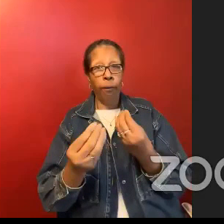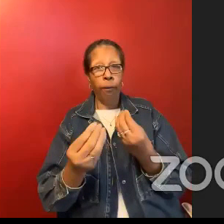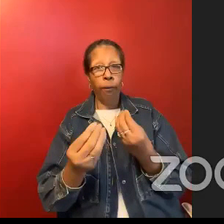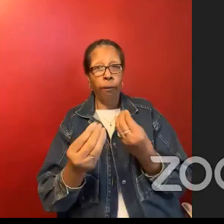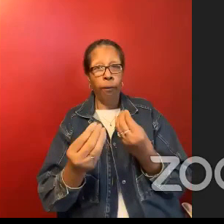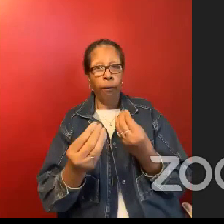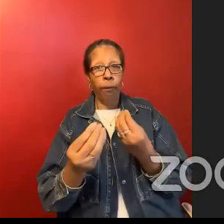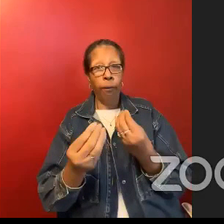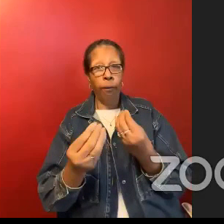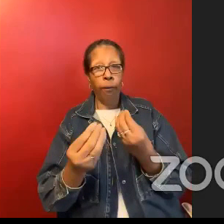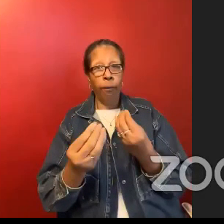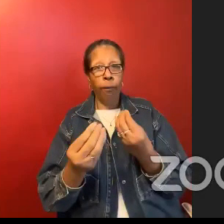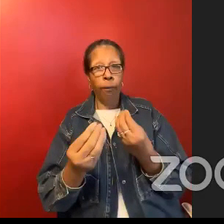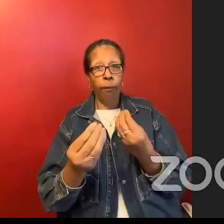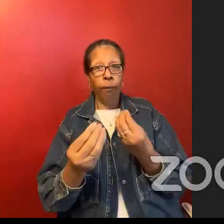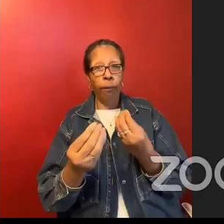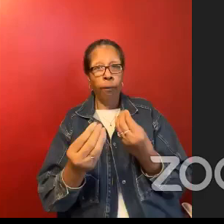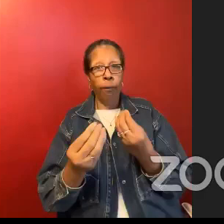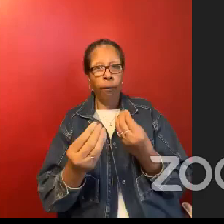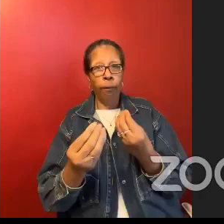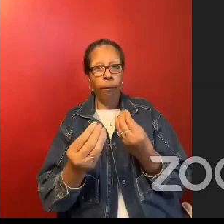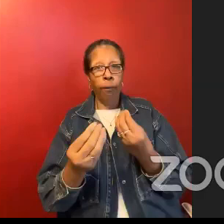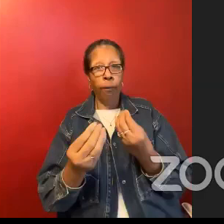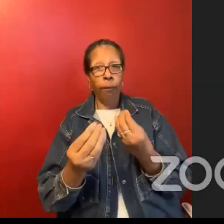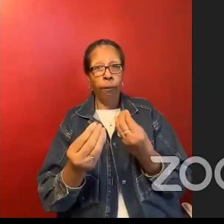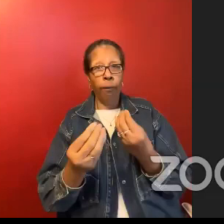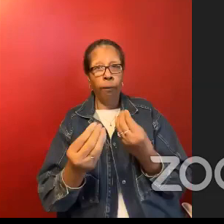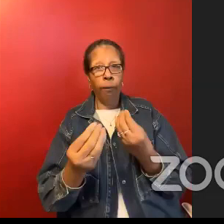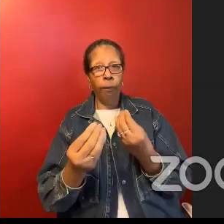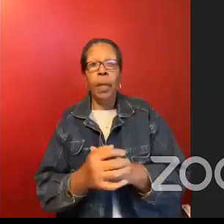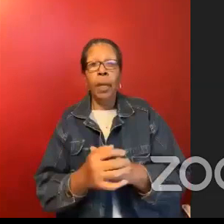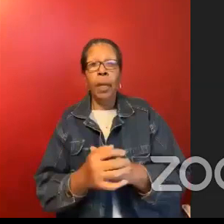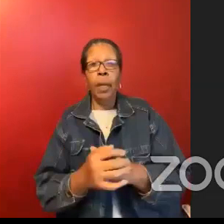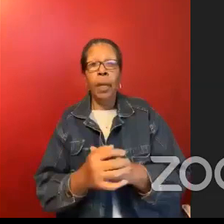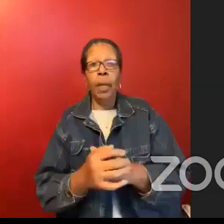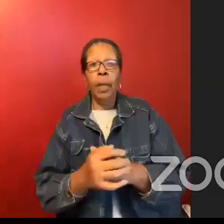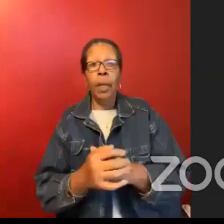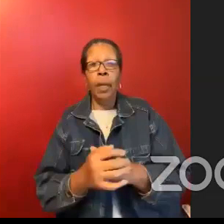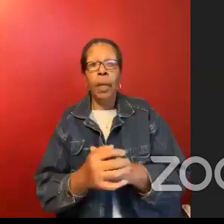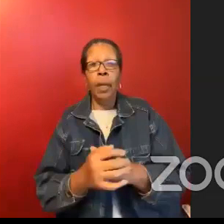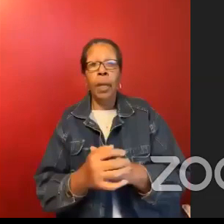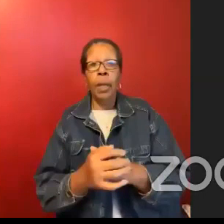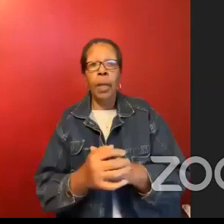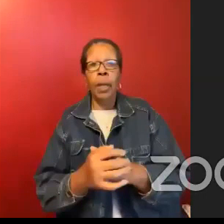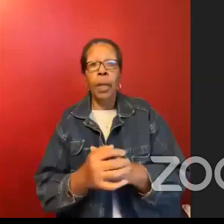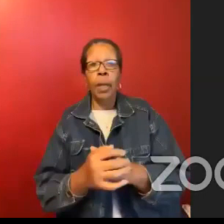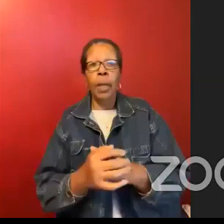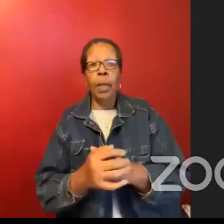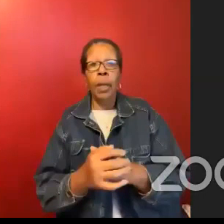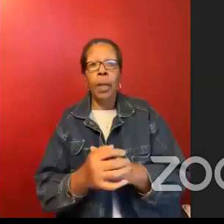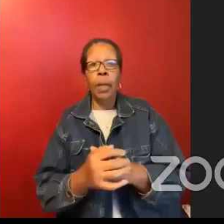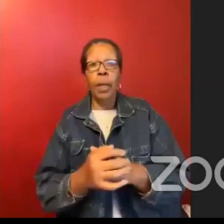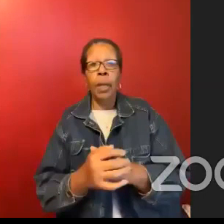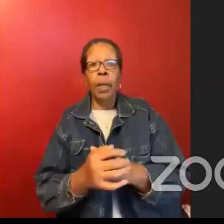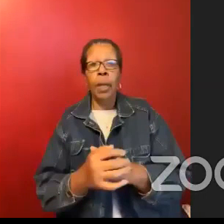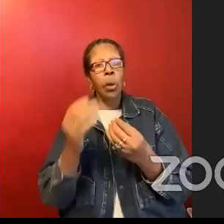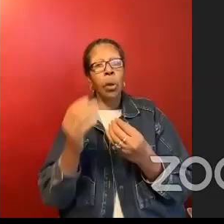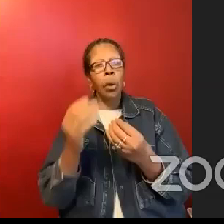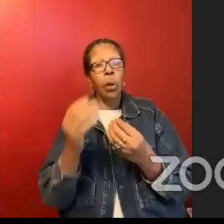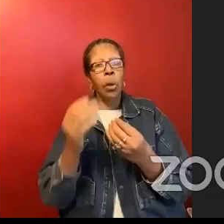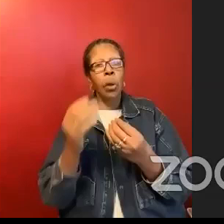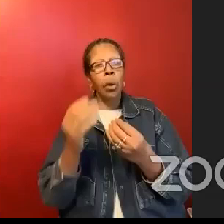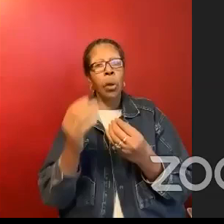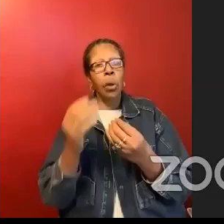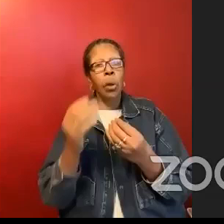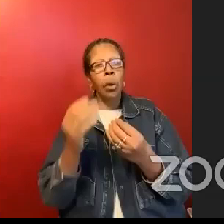The church office will be closed on the week of May the 2nd.